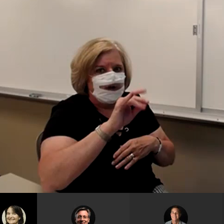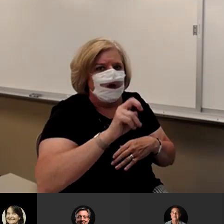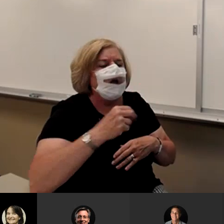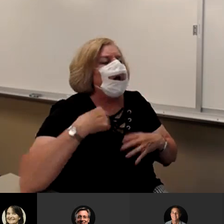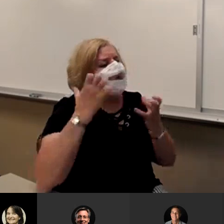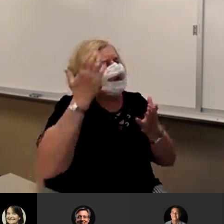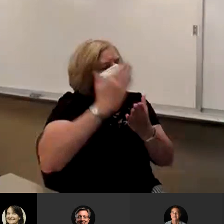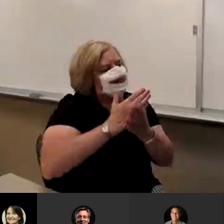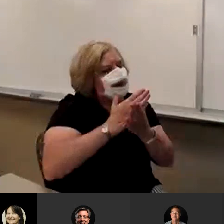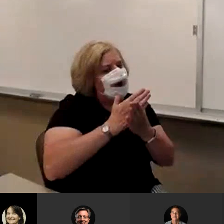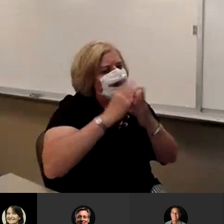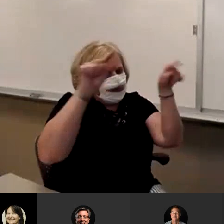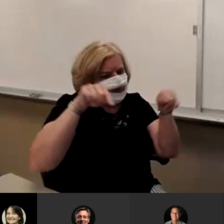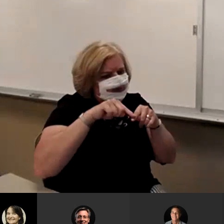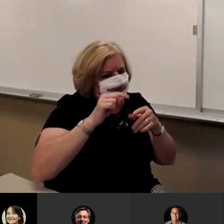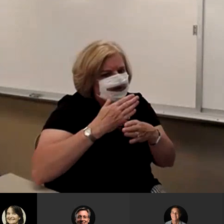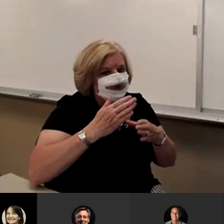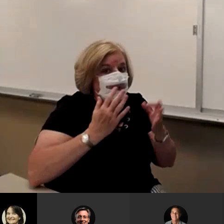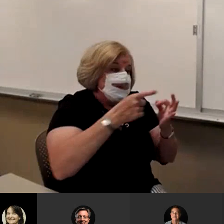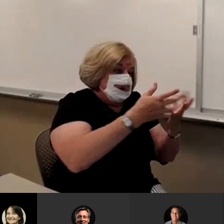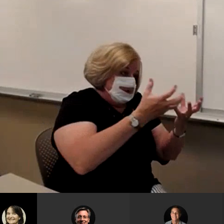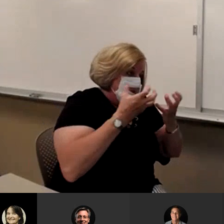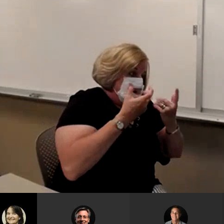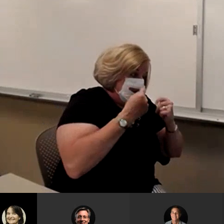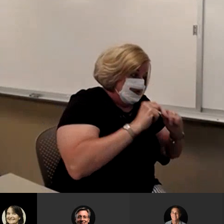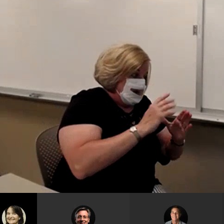anybody wants to try to share their screen or not.